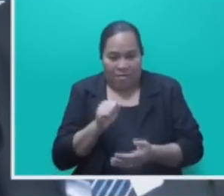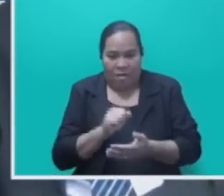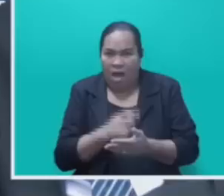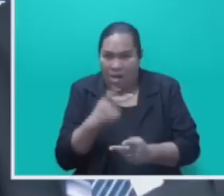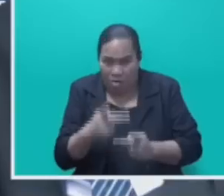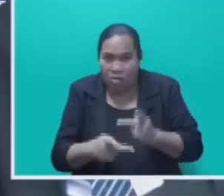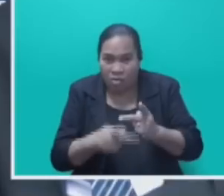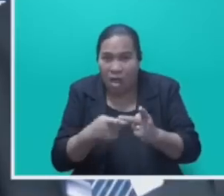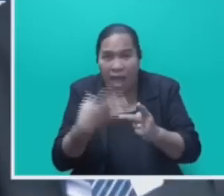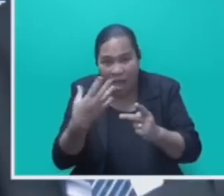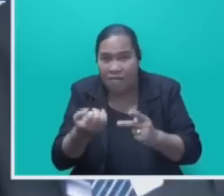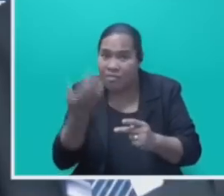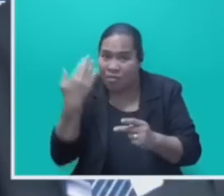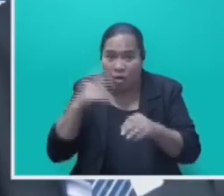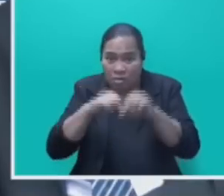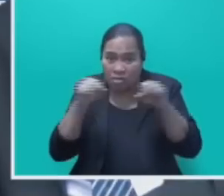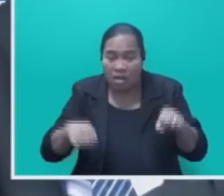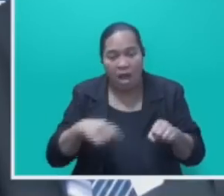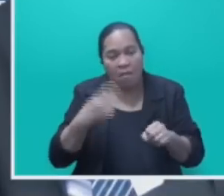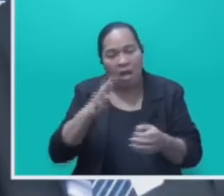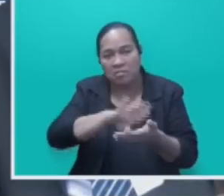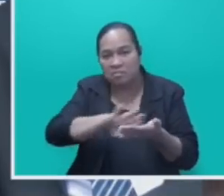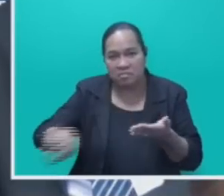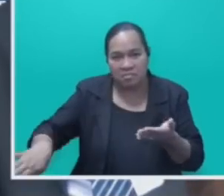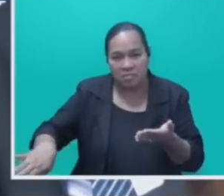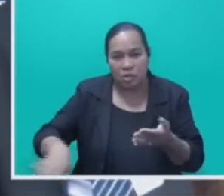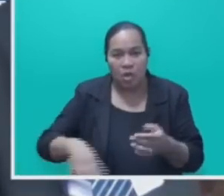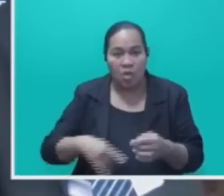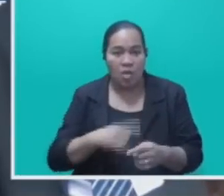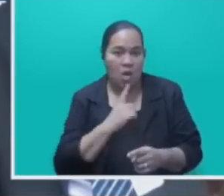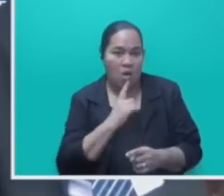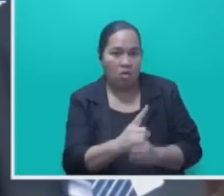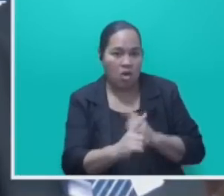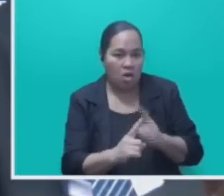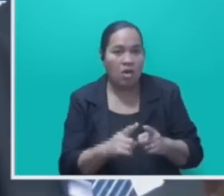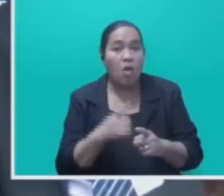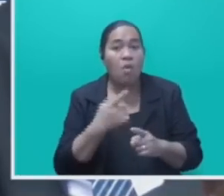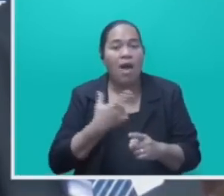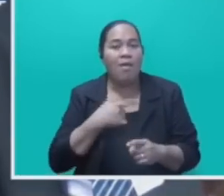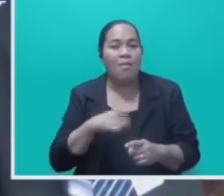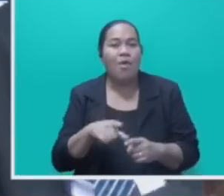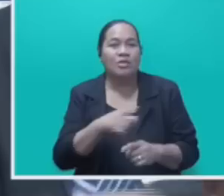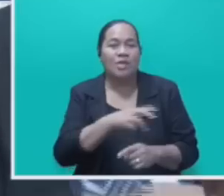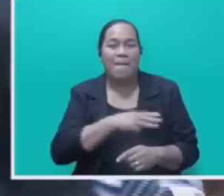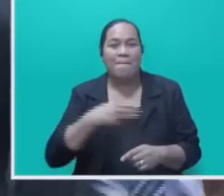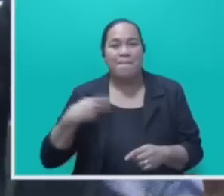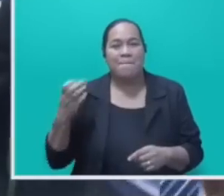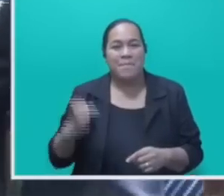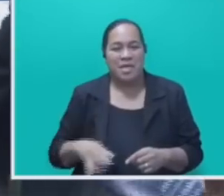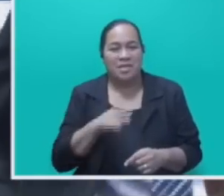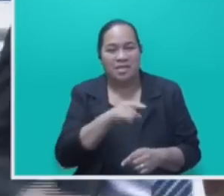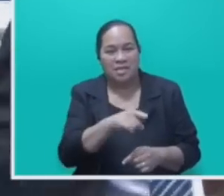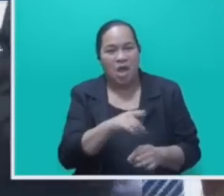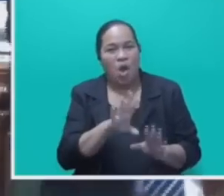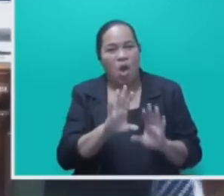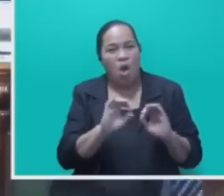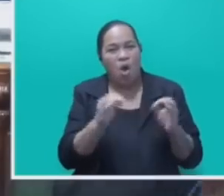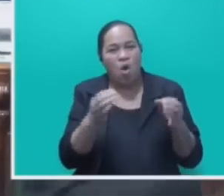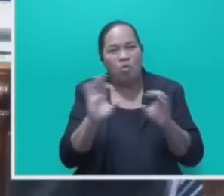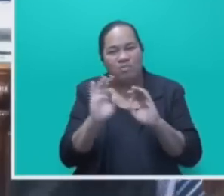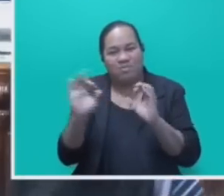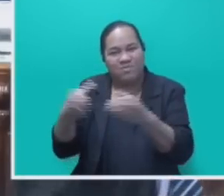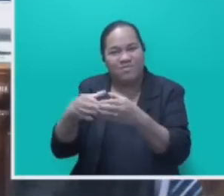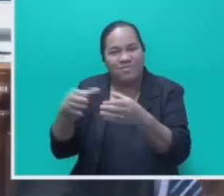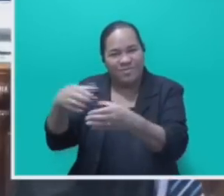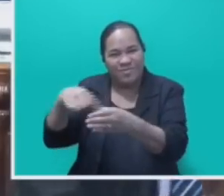eroded, and illegal directives are issued because ministers, their political cronies,